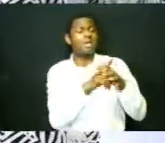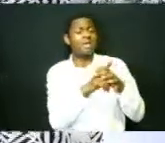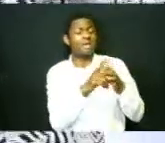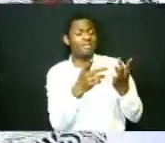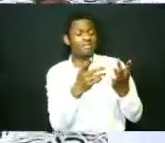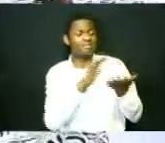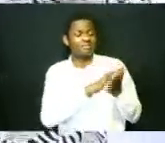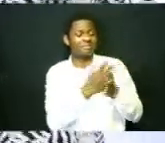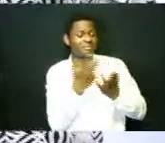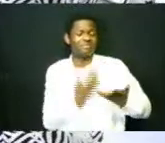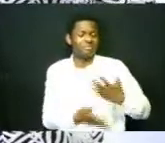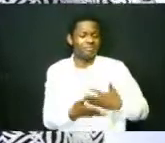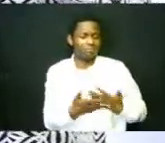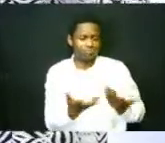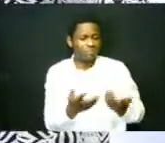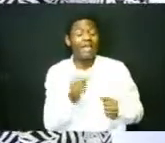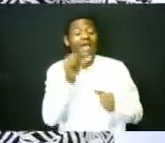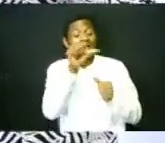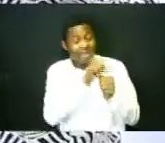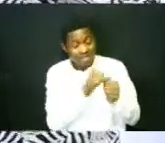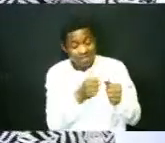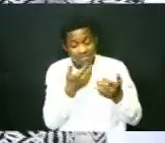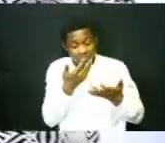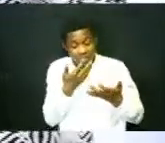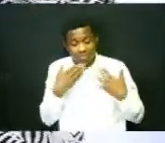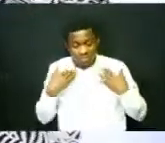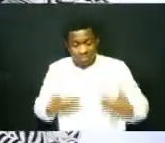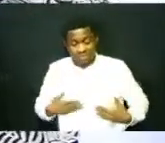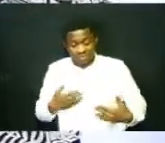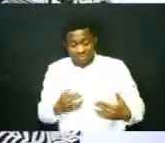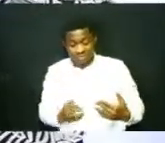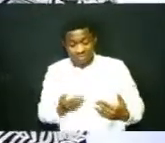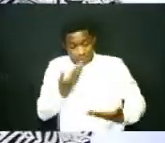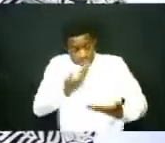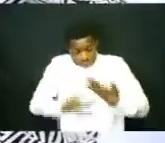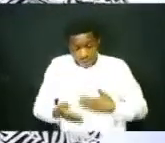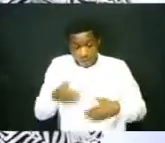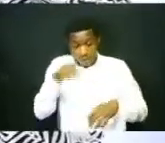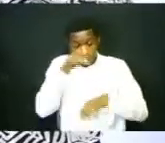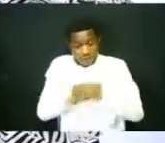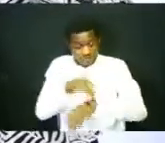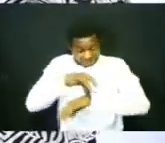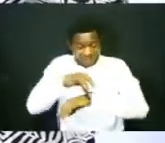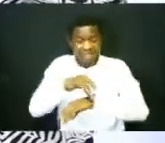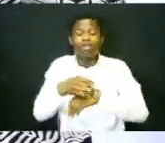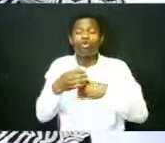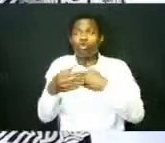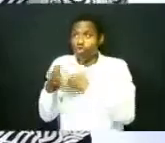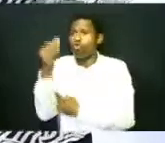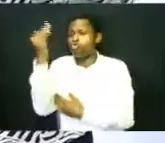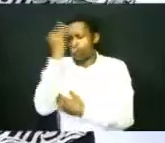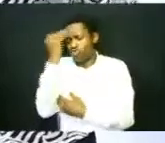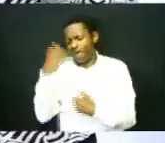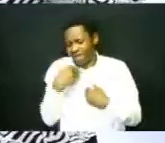name. I don't know and I don't care how people perceive and how people look